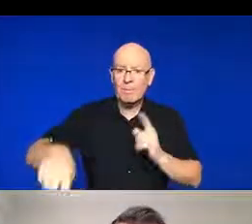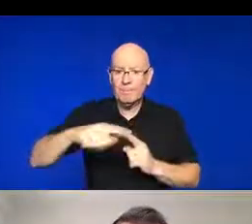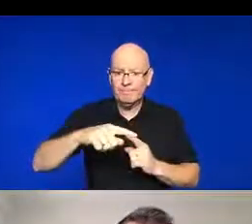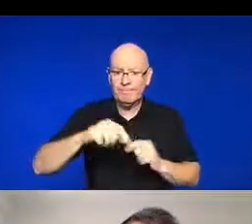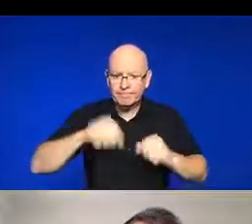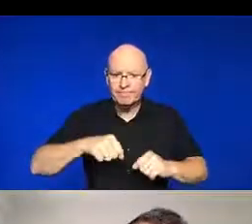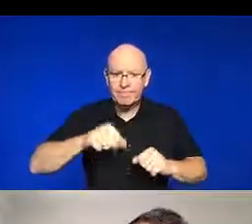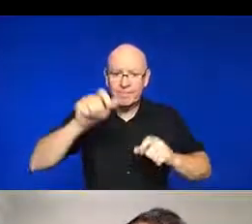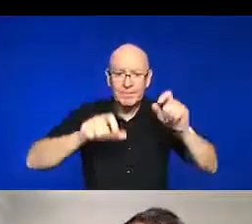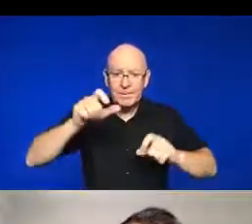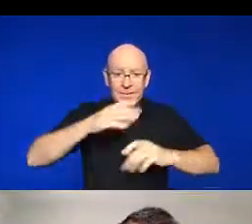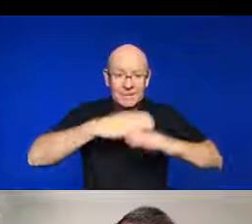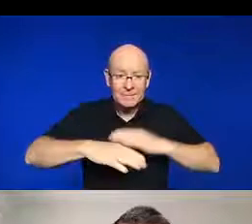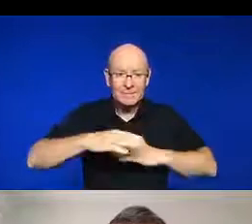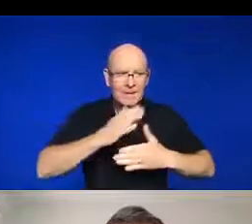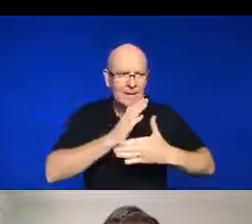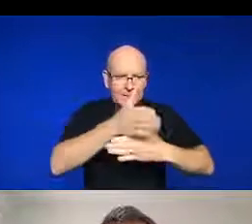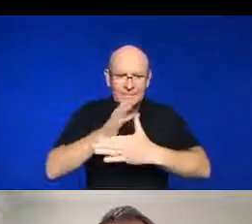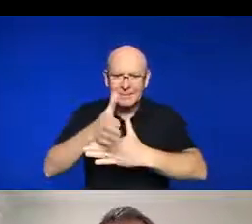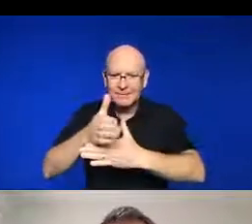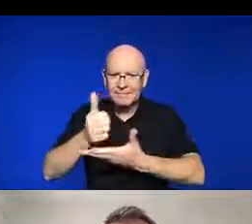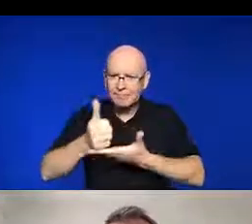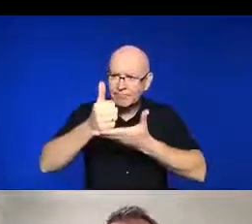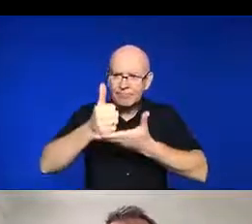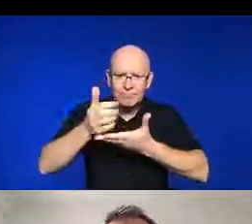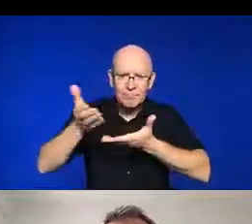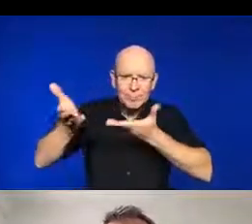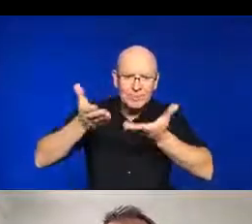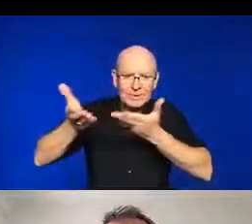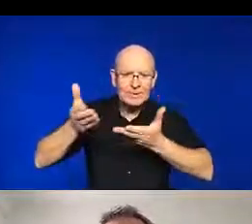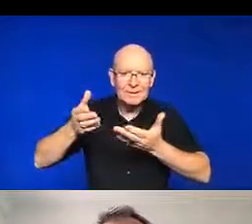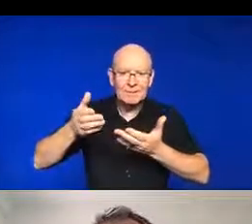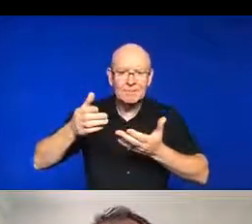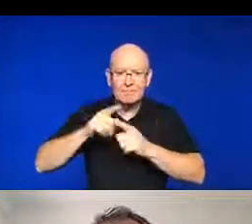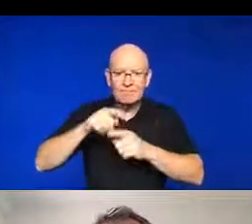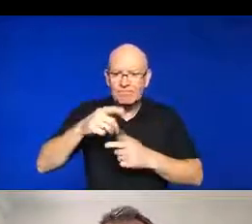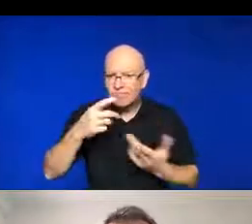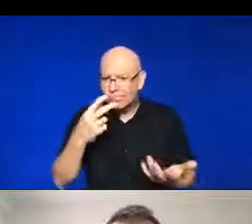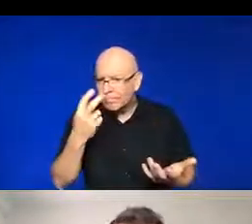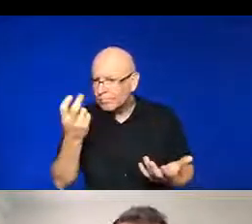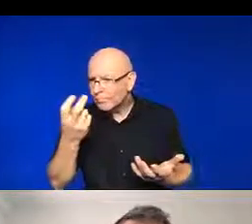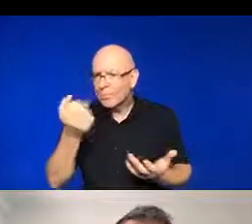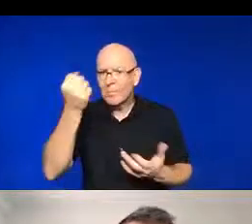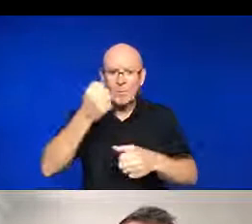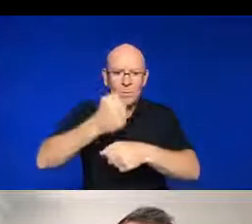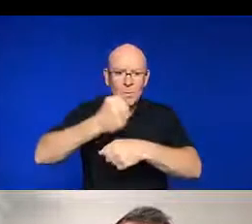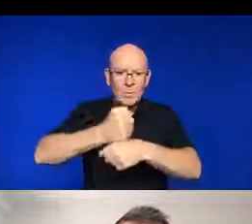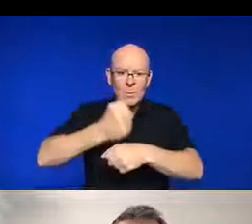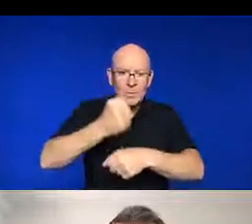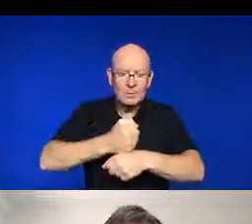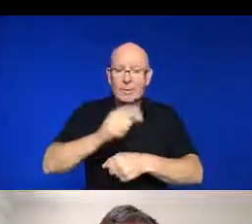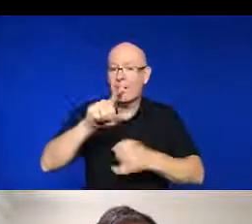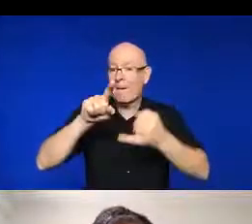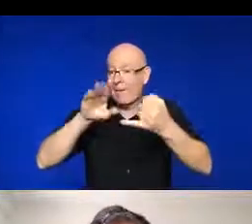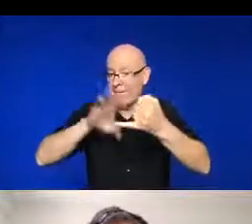work. And maybe a last point, it's preventing austerity measures. We know that many countries have